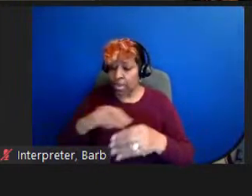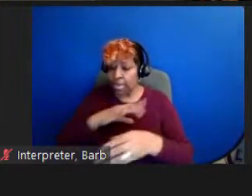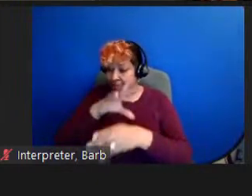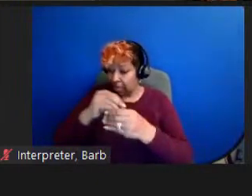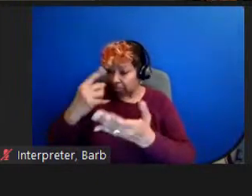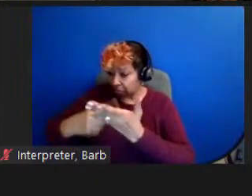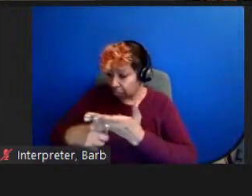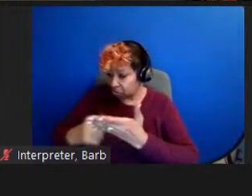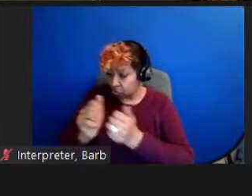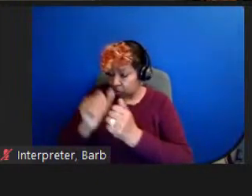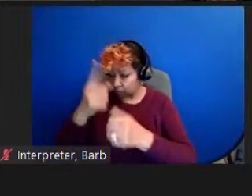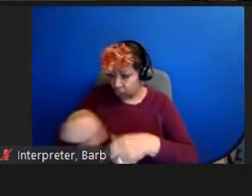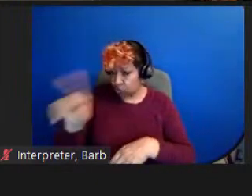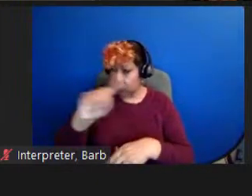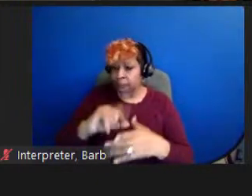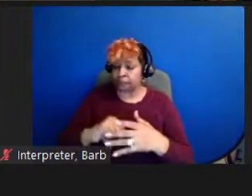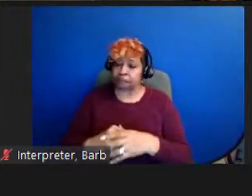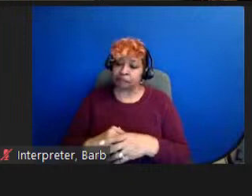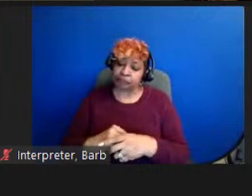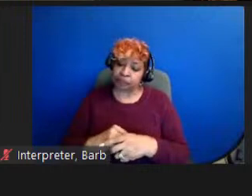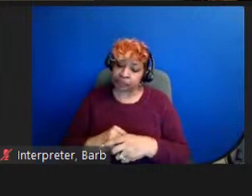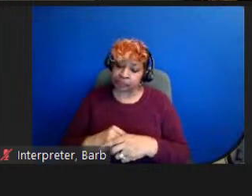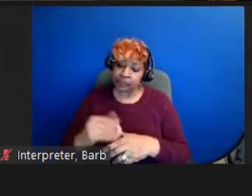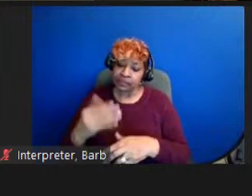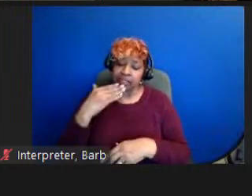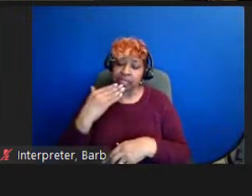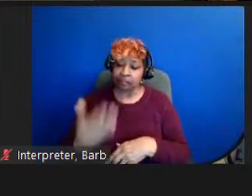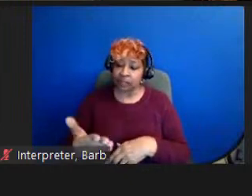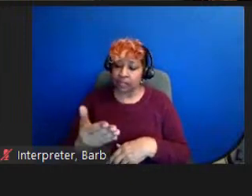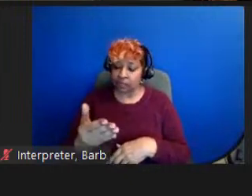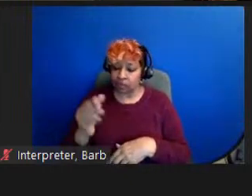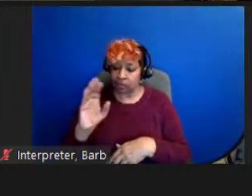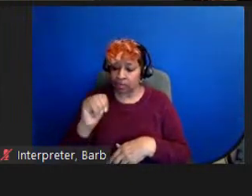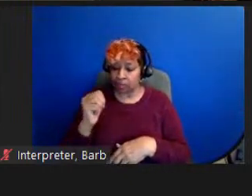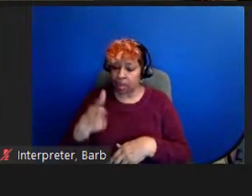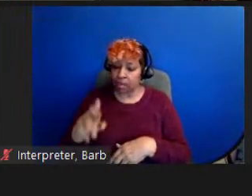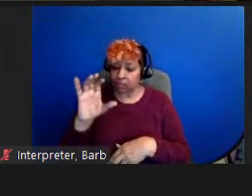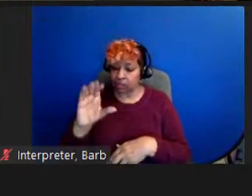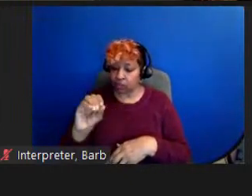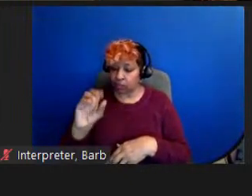with you. All right, thank you, Mr. Connolly.